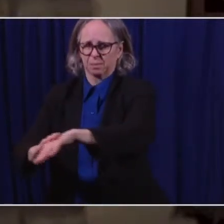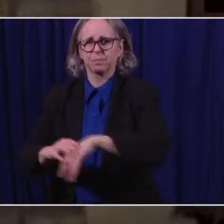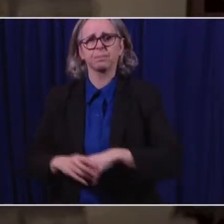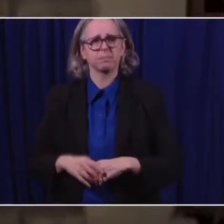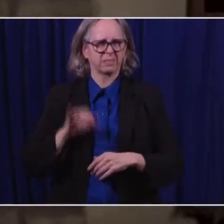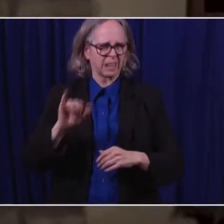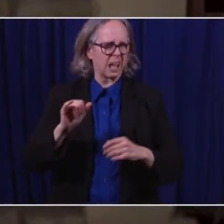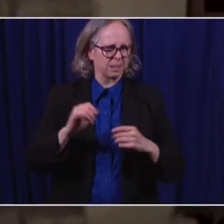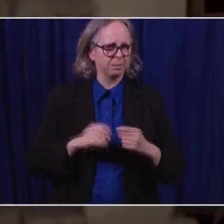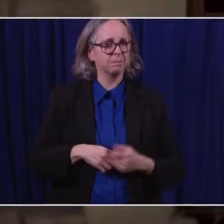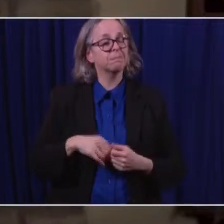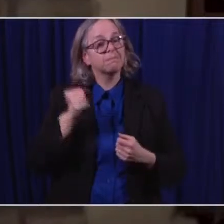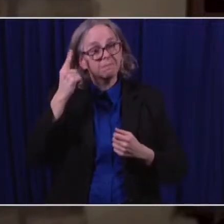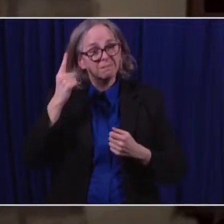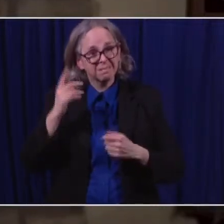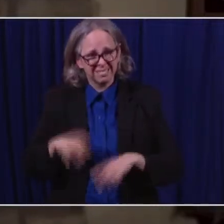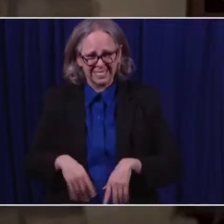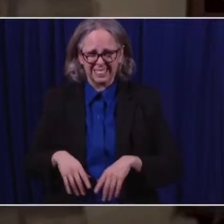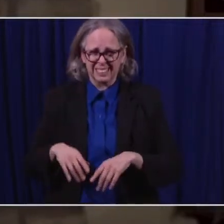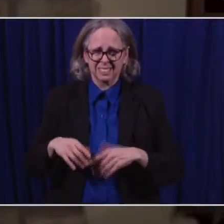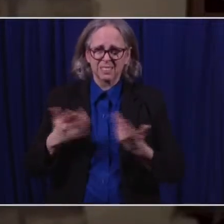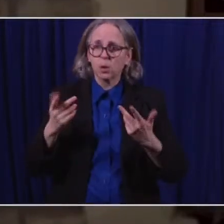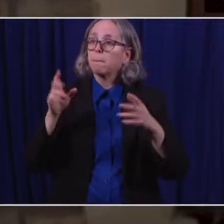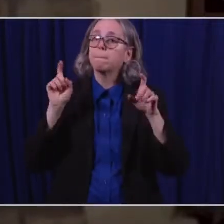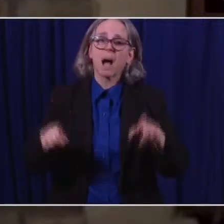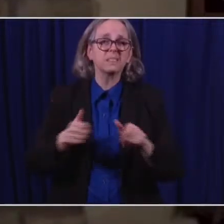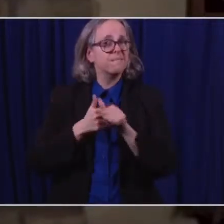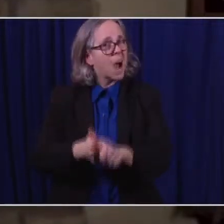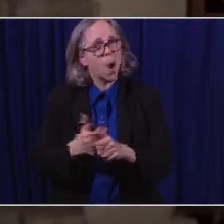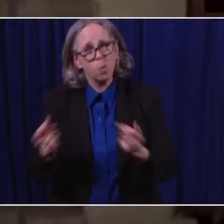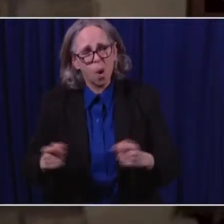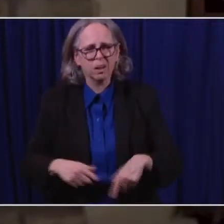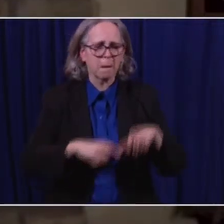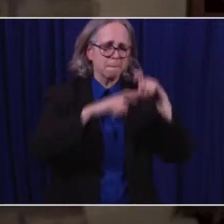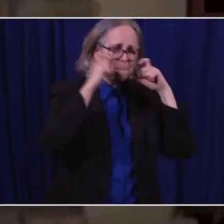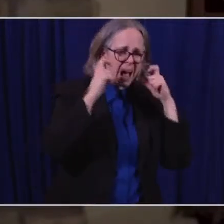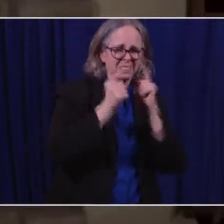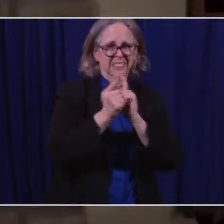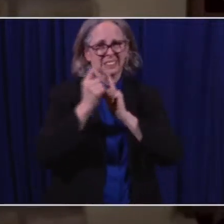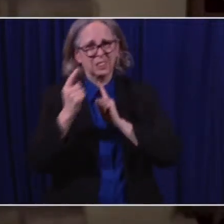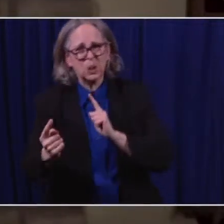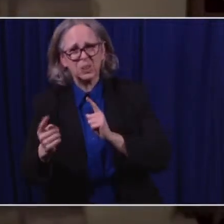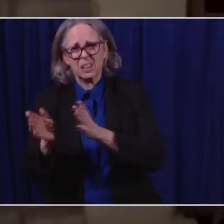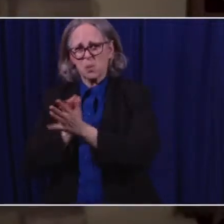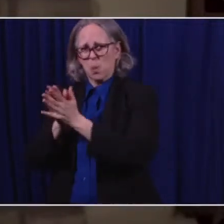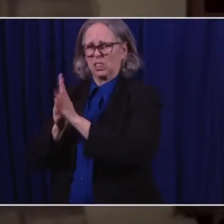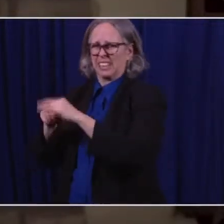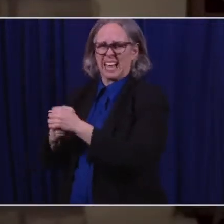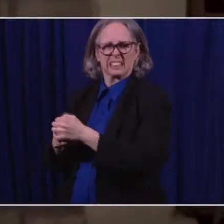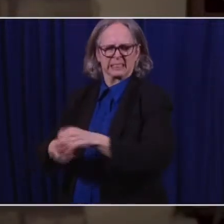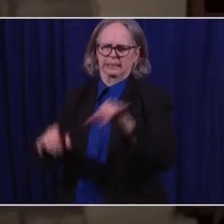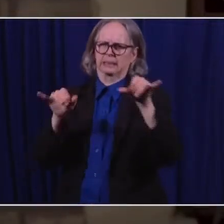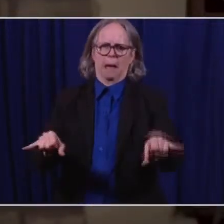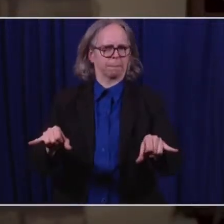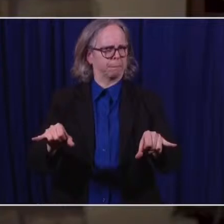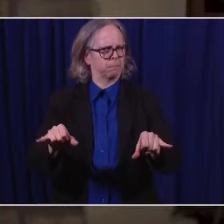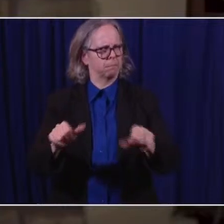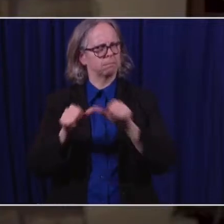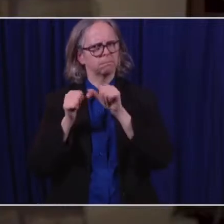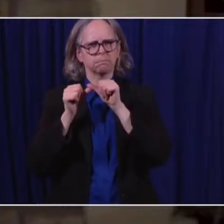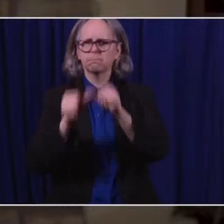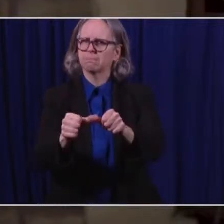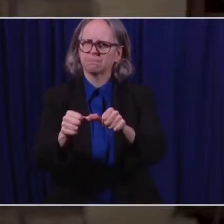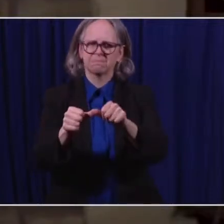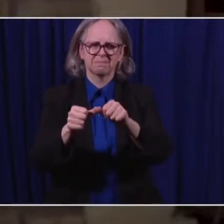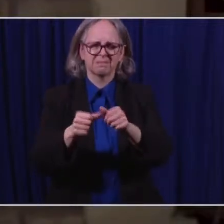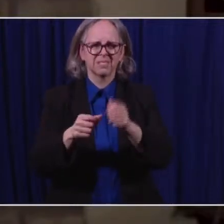doing. We're improving things. We're improving them because of what you're doing and what you're not doing.